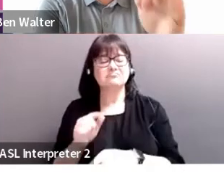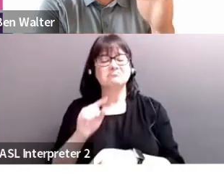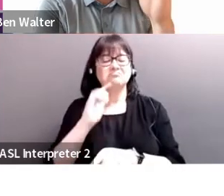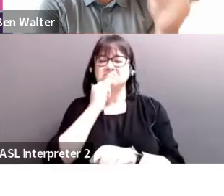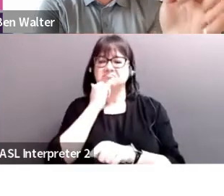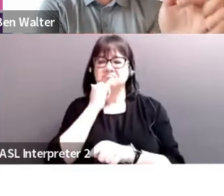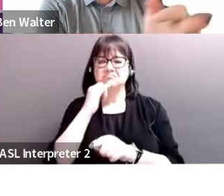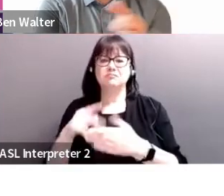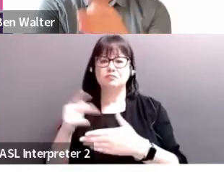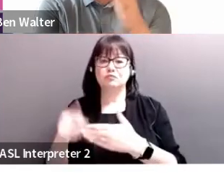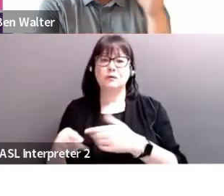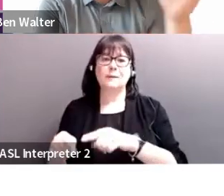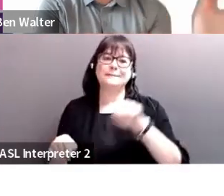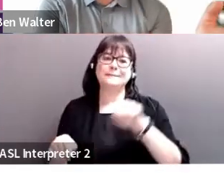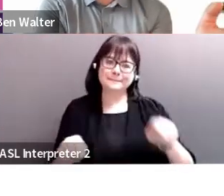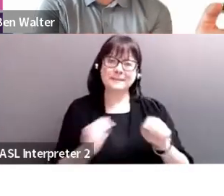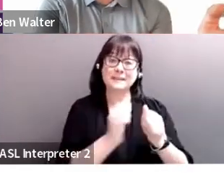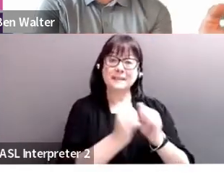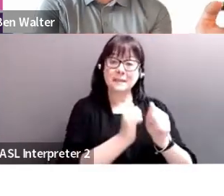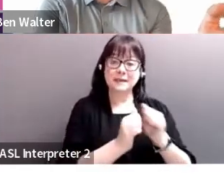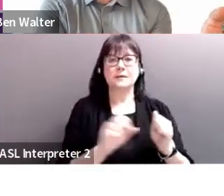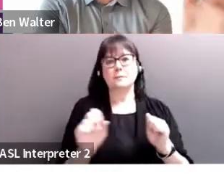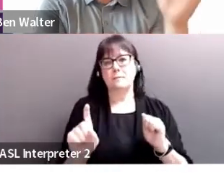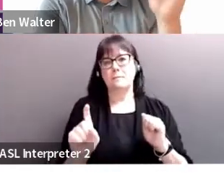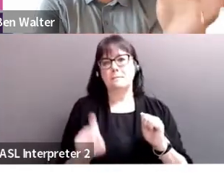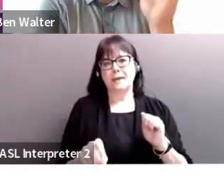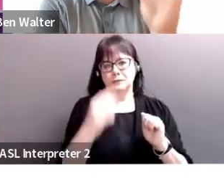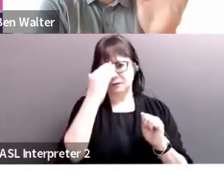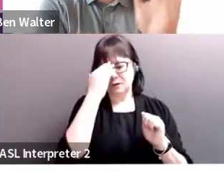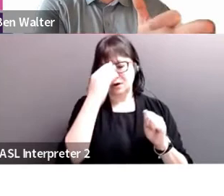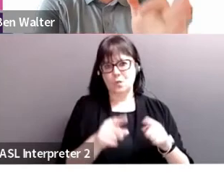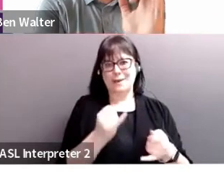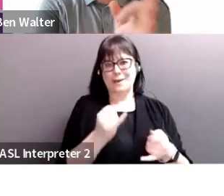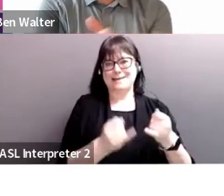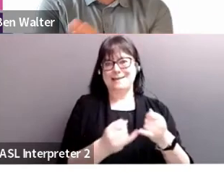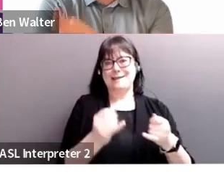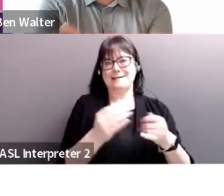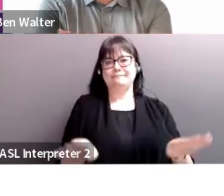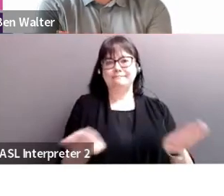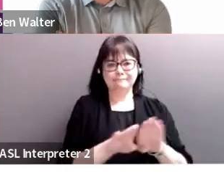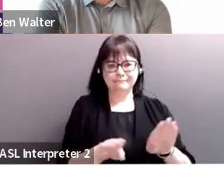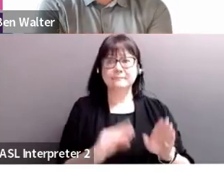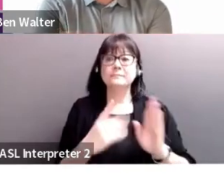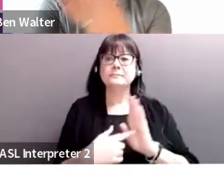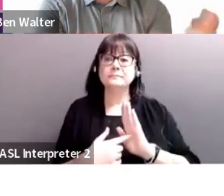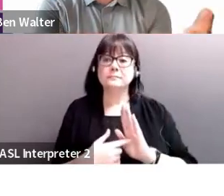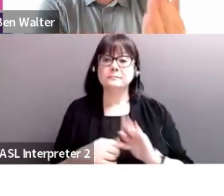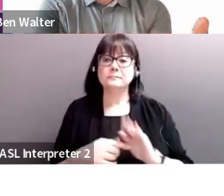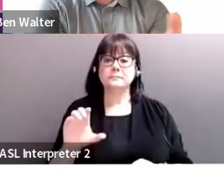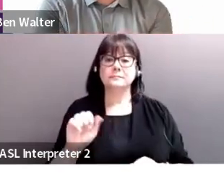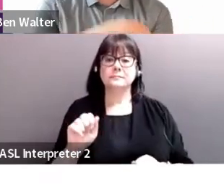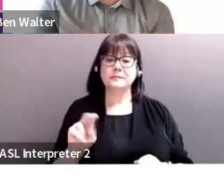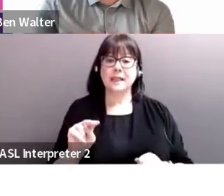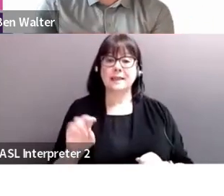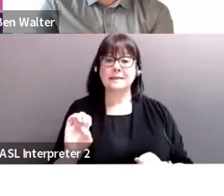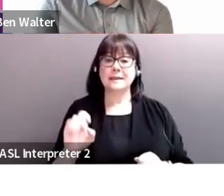of work into an application for, CanExport, for example, you will want to know when is that closing deadline so that I make sure